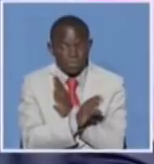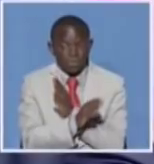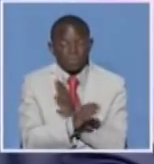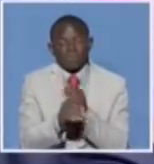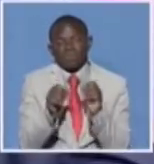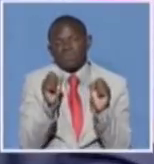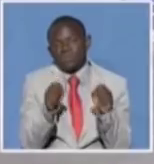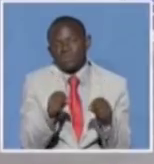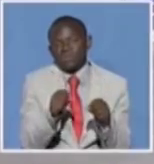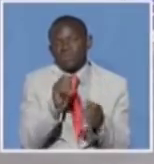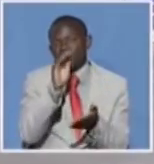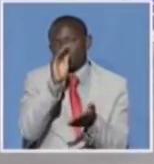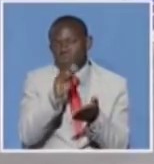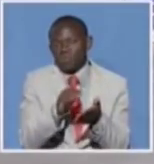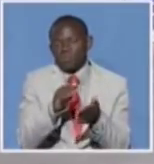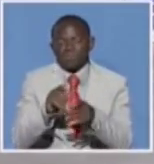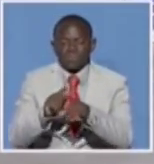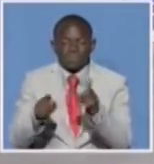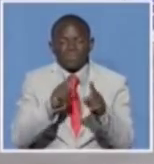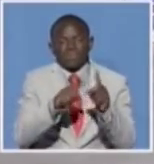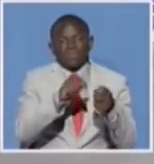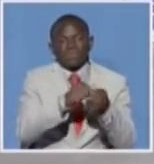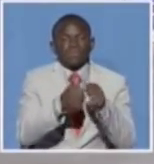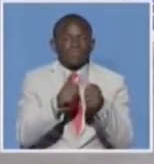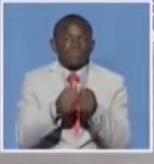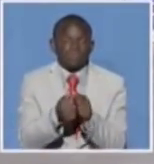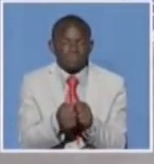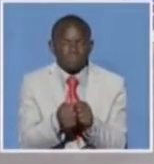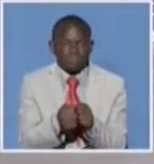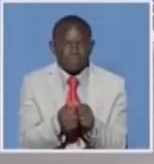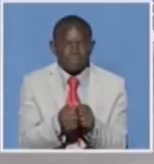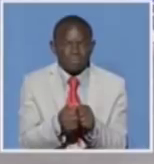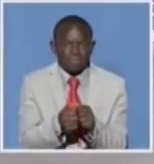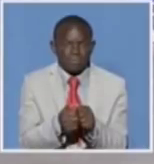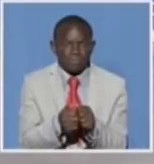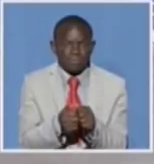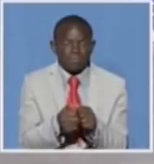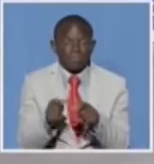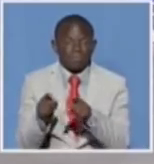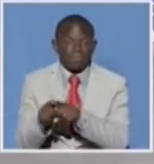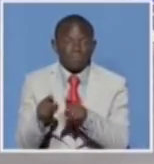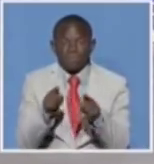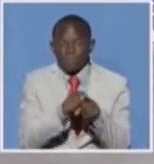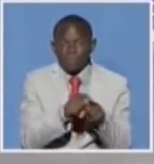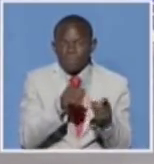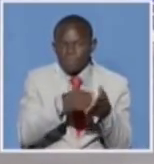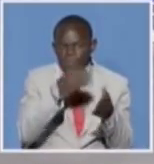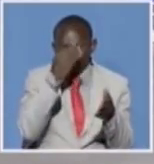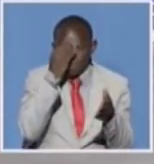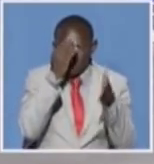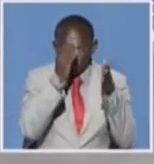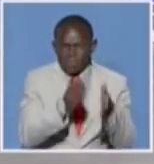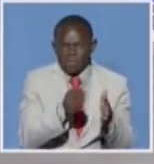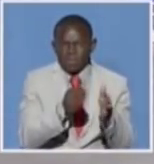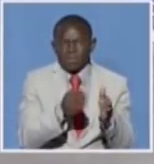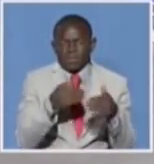number of shortcomings, including, of course, the issue of learners presenting wrong certification. Forged document.